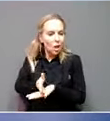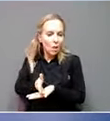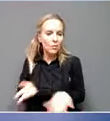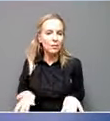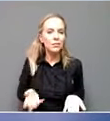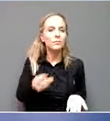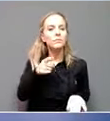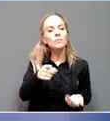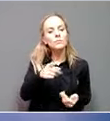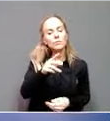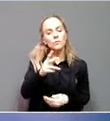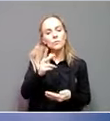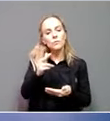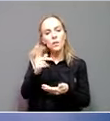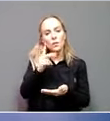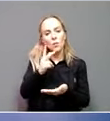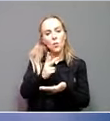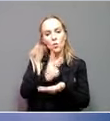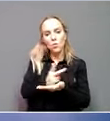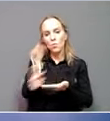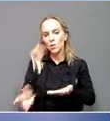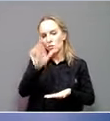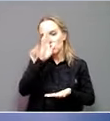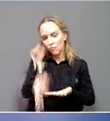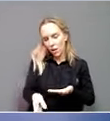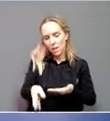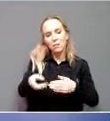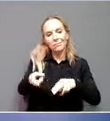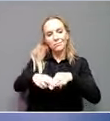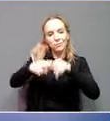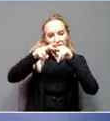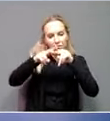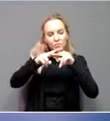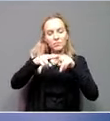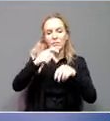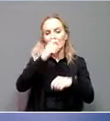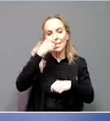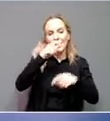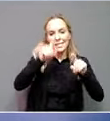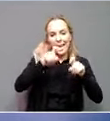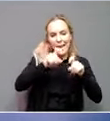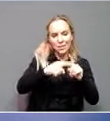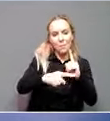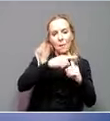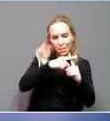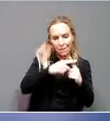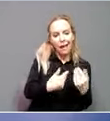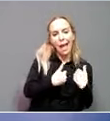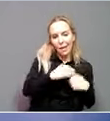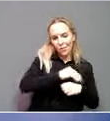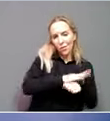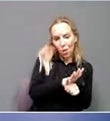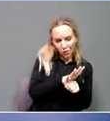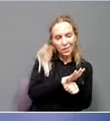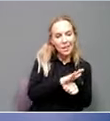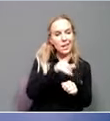straight weeks of increasing test positivity. That is a leading indicator, though.